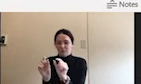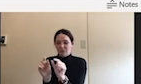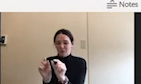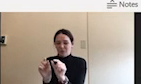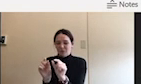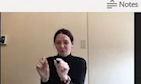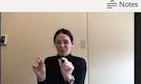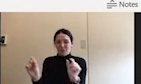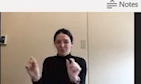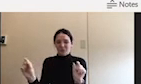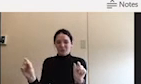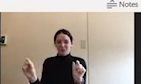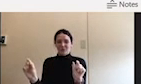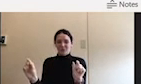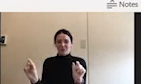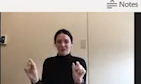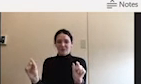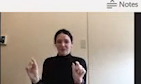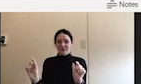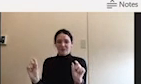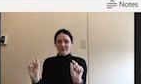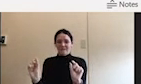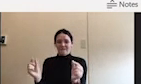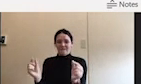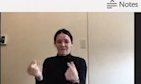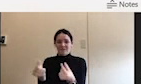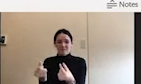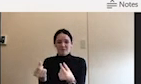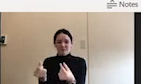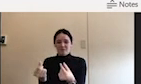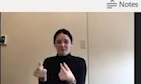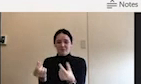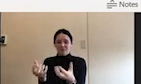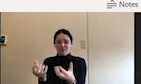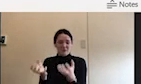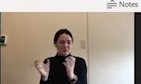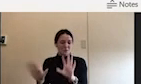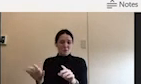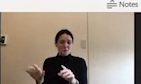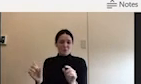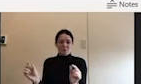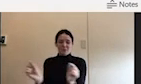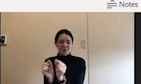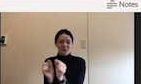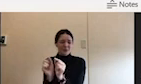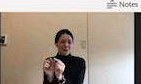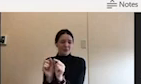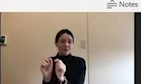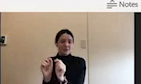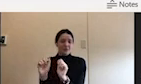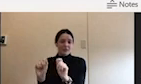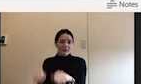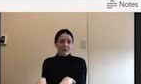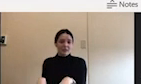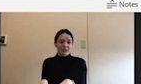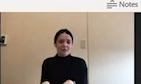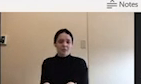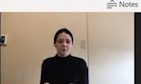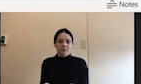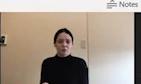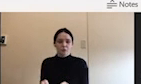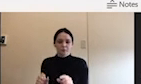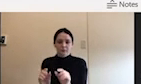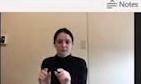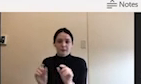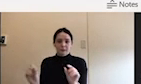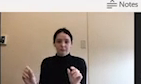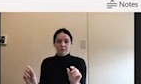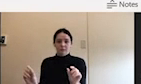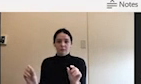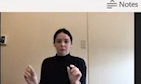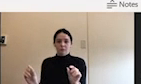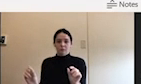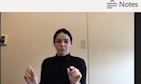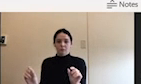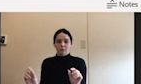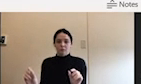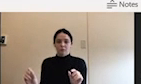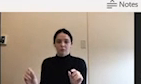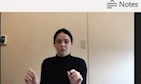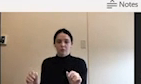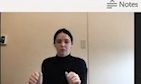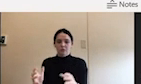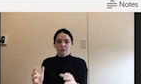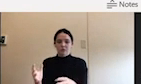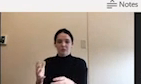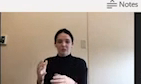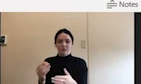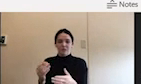I really don't want to flip them around because they snap together real quickly, even at that distance. So these are rare earth magnets. You get them at